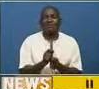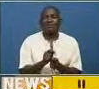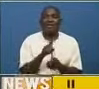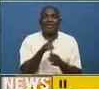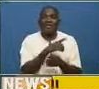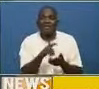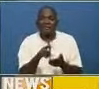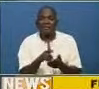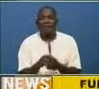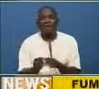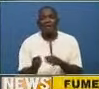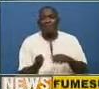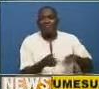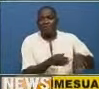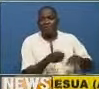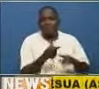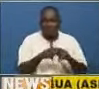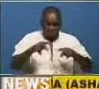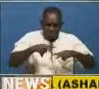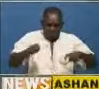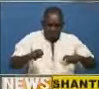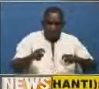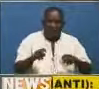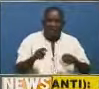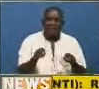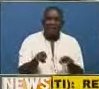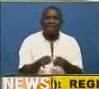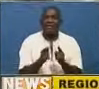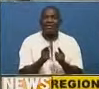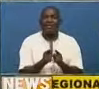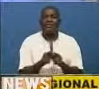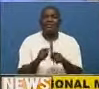We have moved from disciplinary research through to